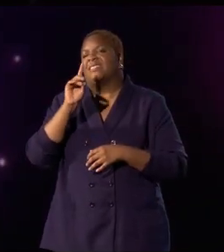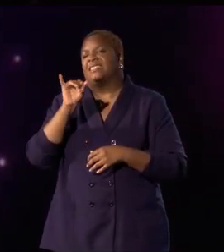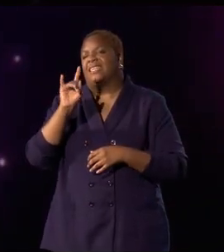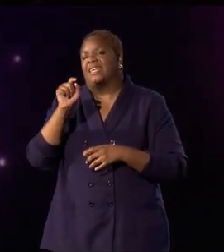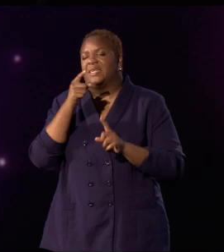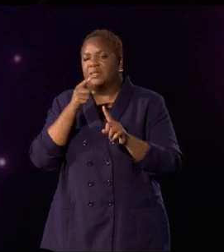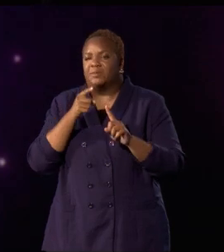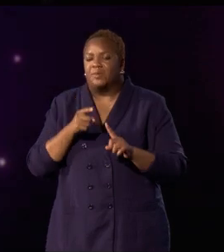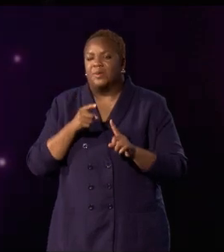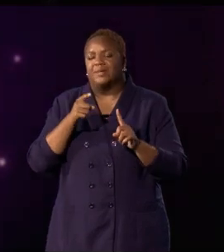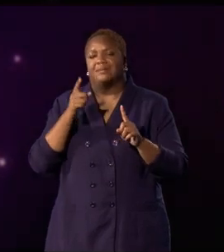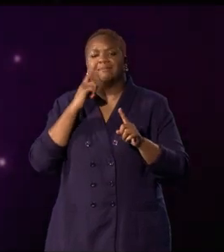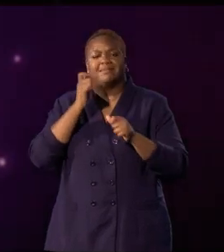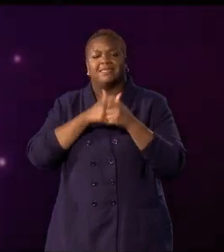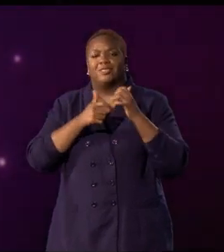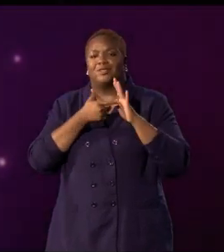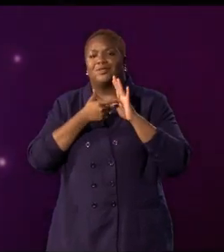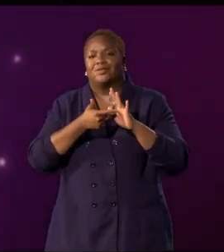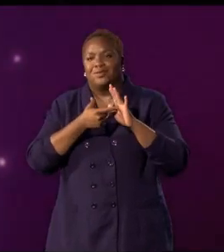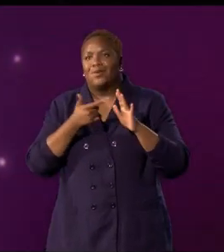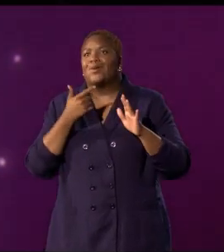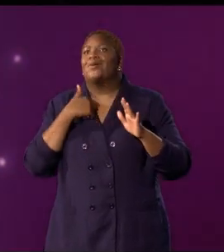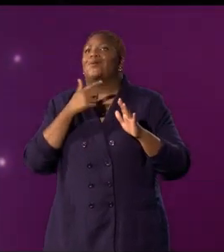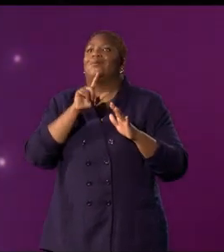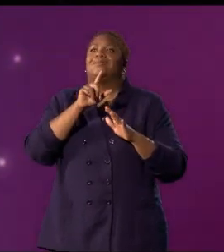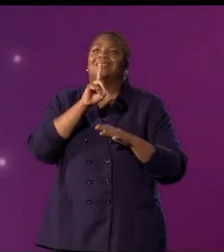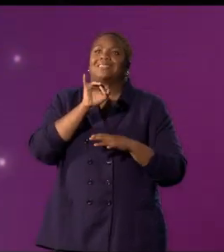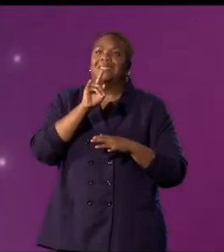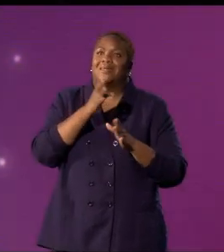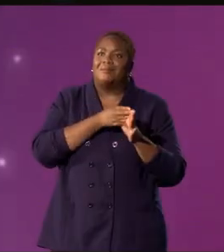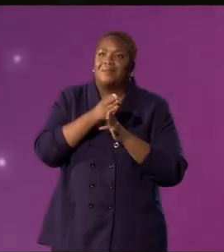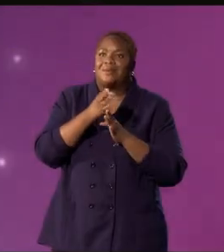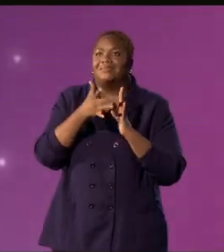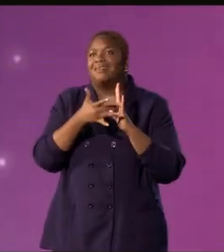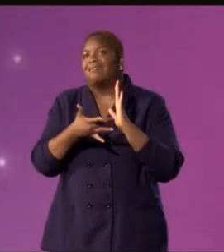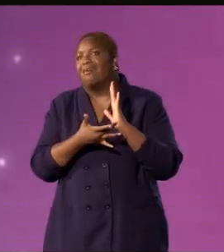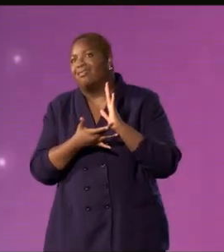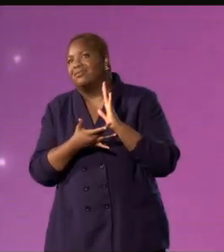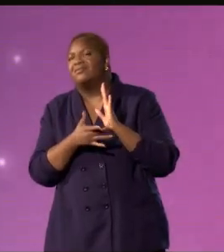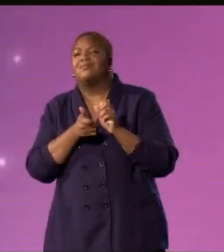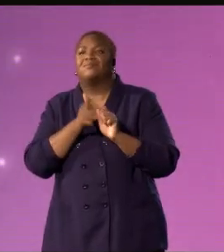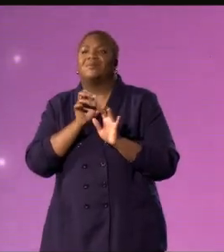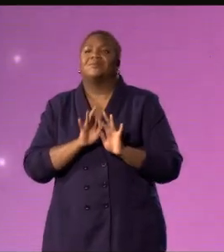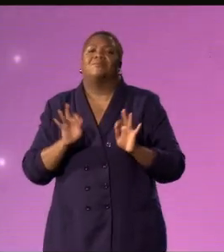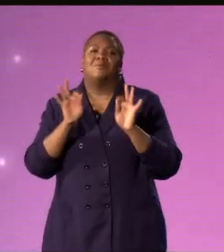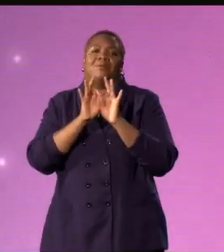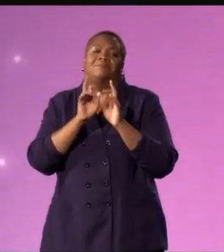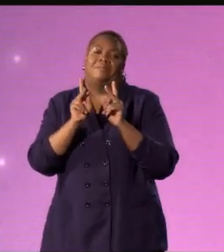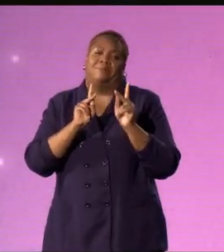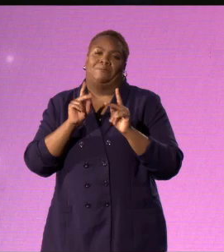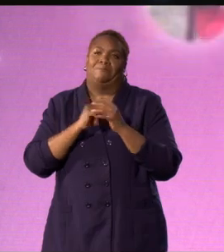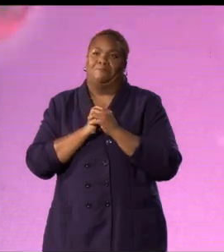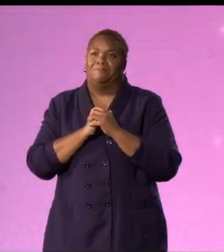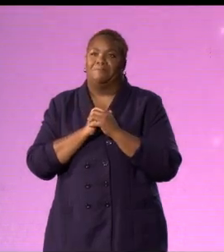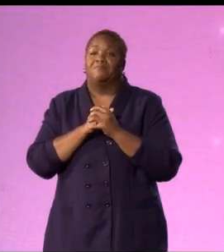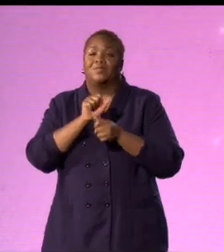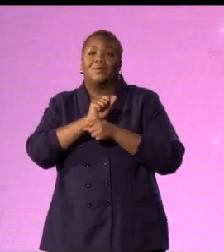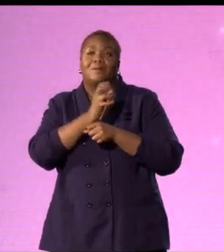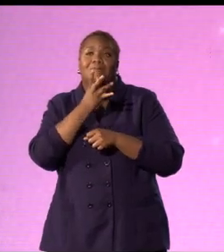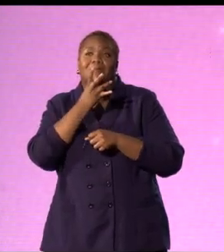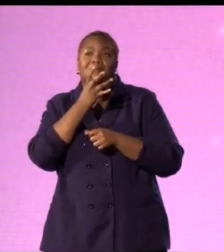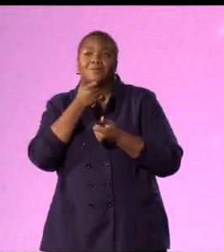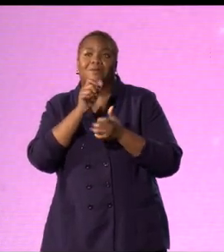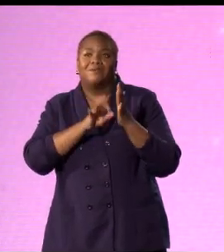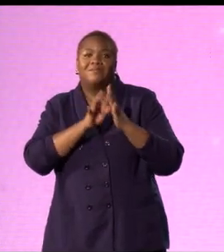one offering insights into the labor market, technology, and most importantly, people. The working mom